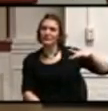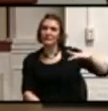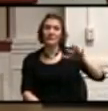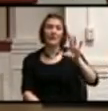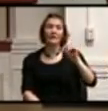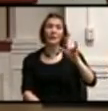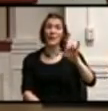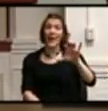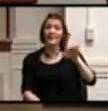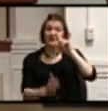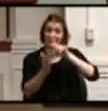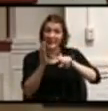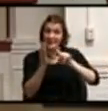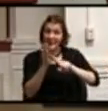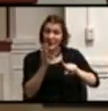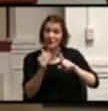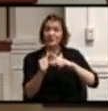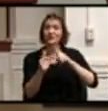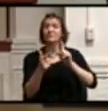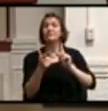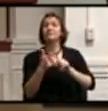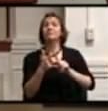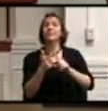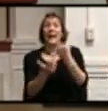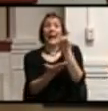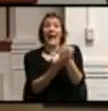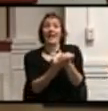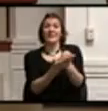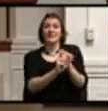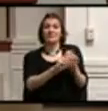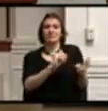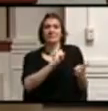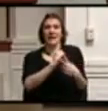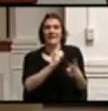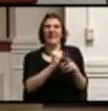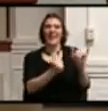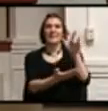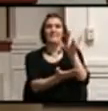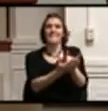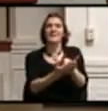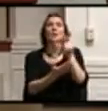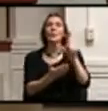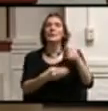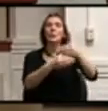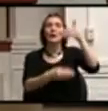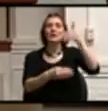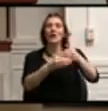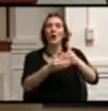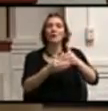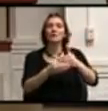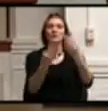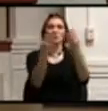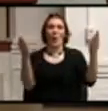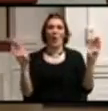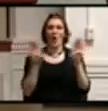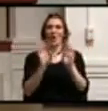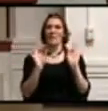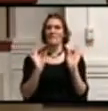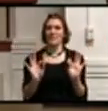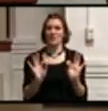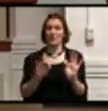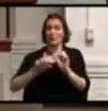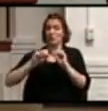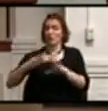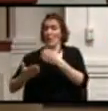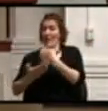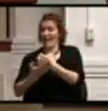forensic investigations, and also evidence in the middle, which doesn't need windows. So there is an evidence drop, evidence